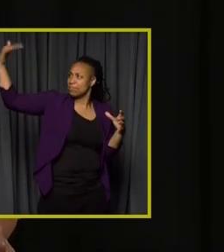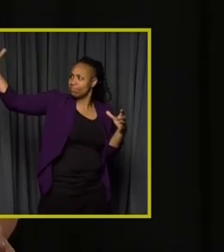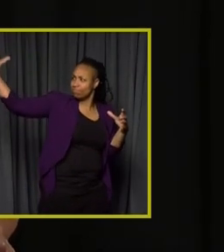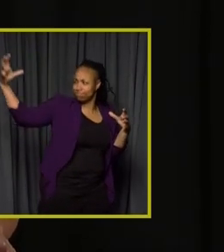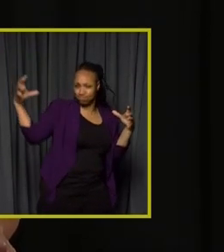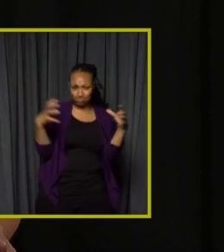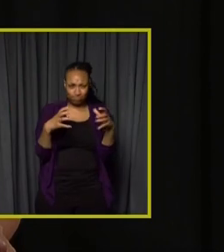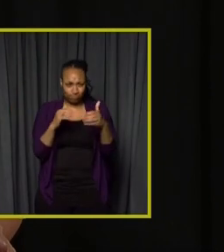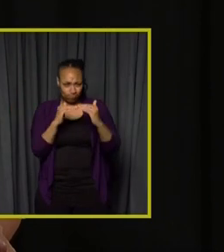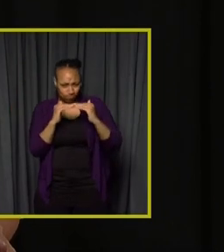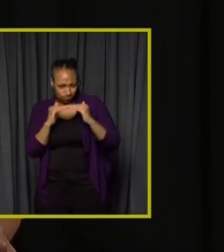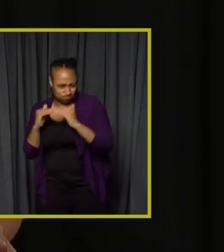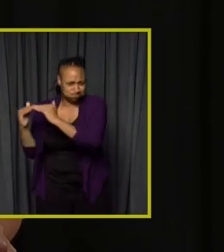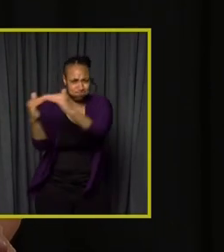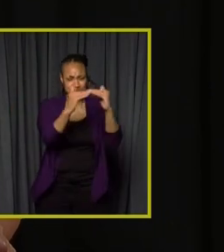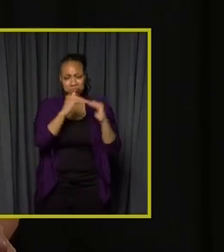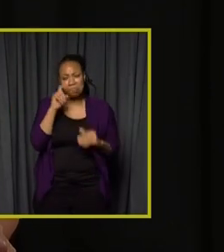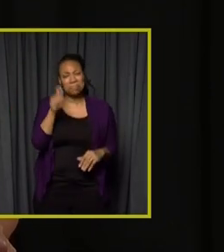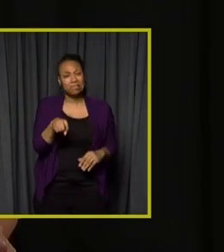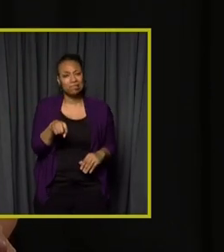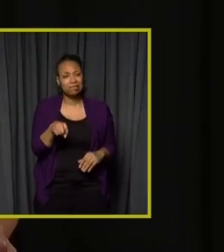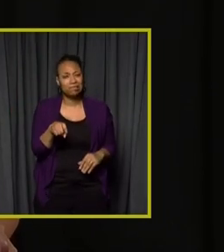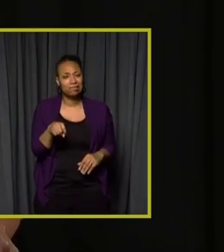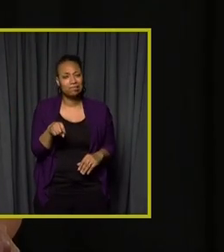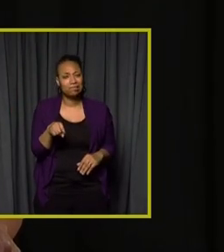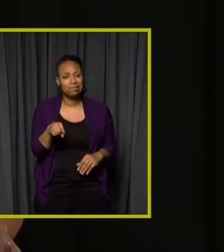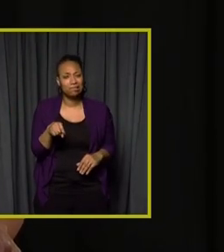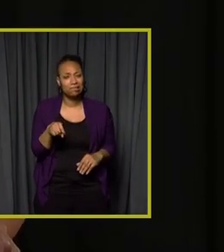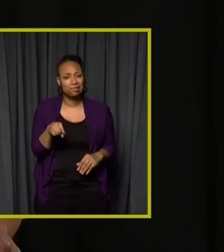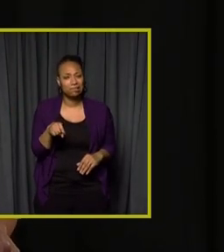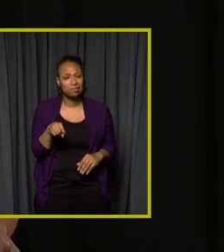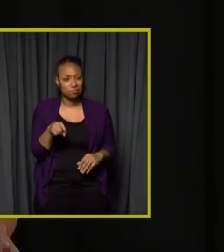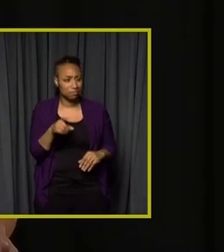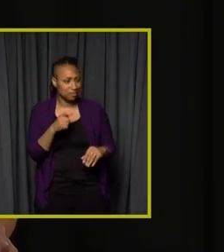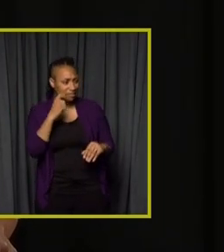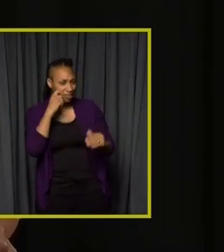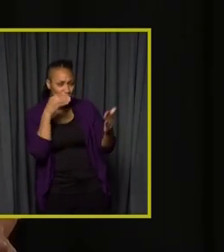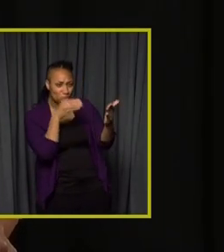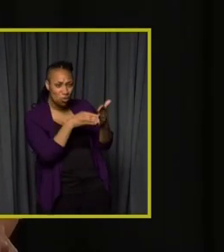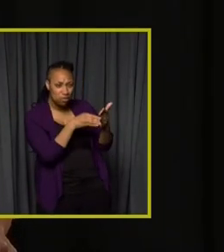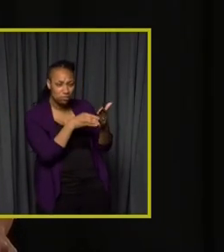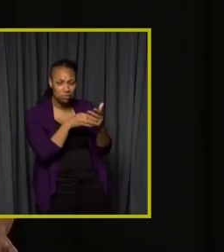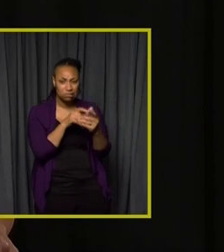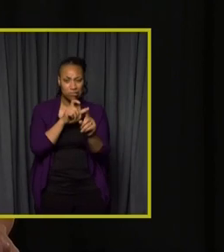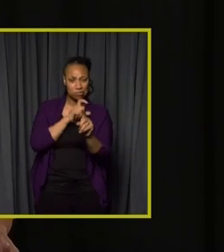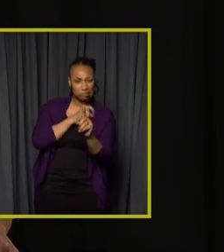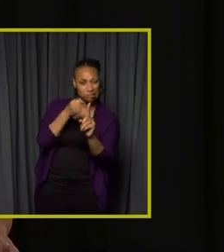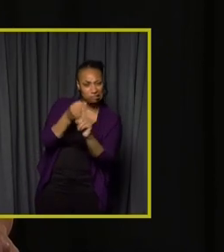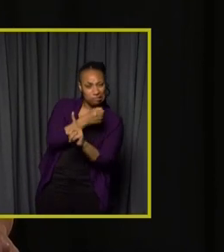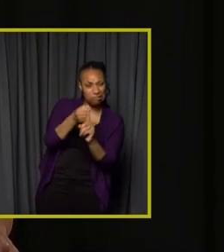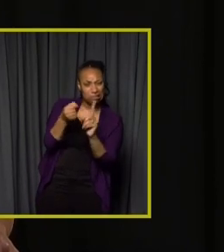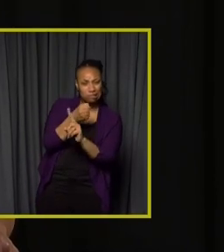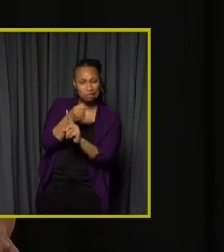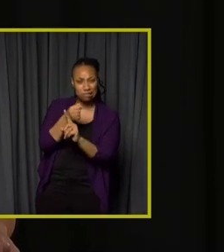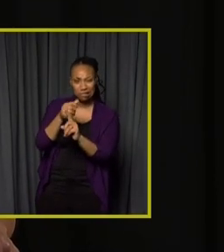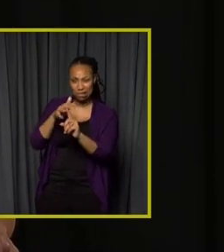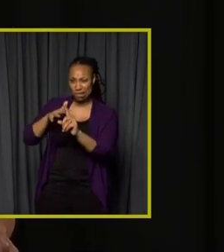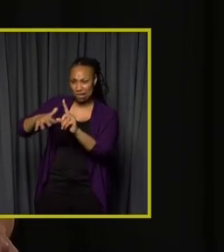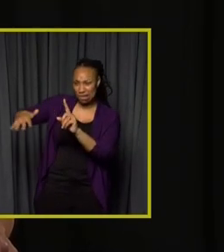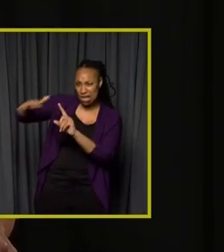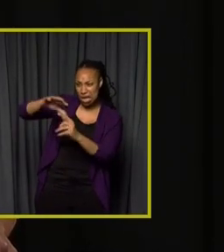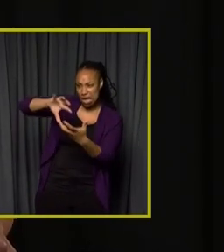in the face of systemic racism and police violence, the climate crisis, and the militarization of our